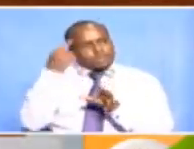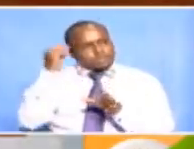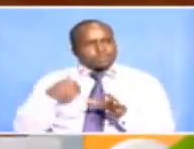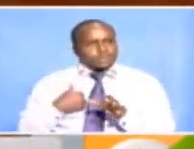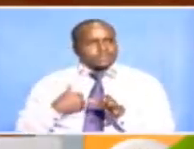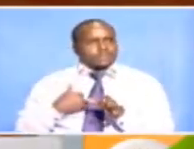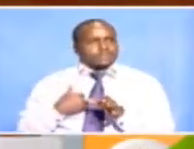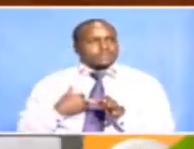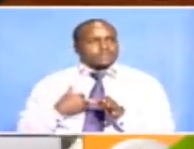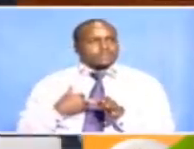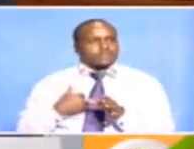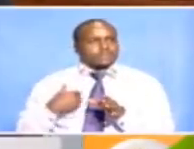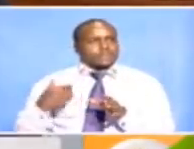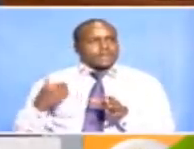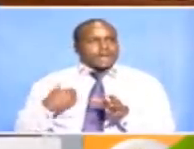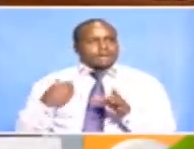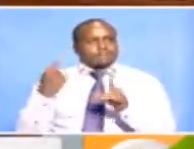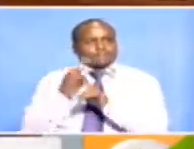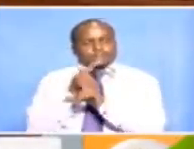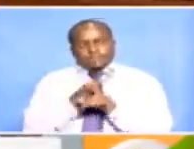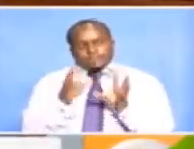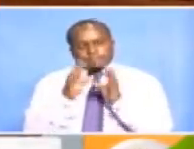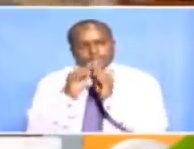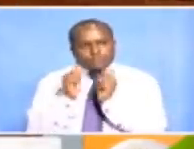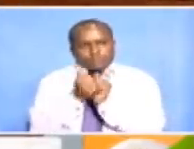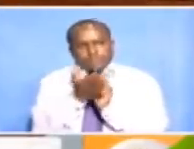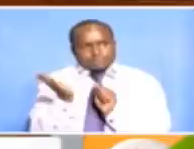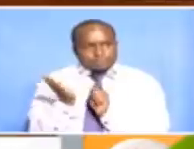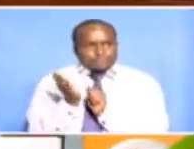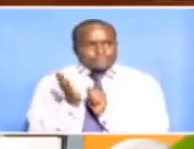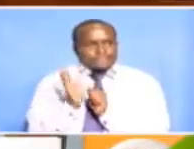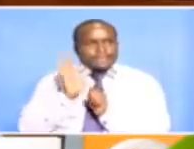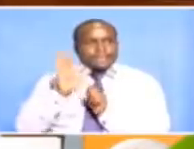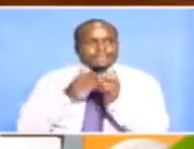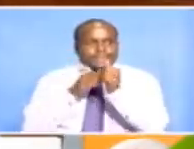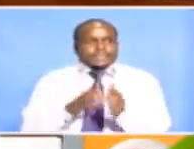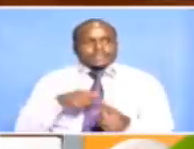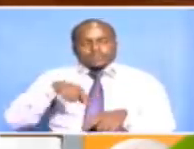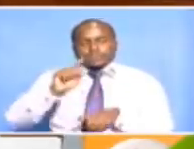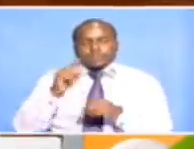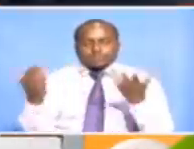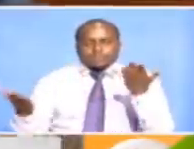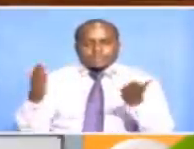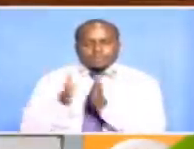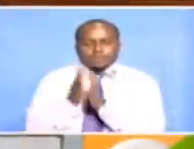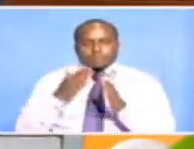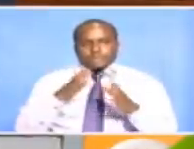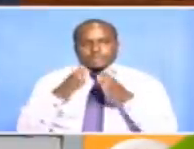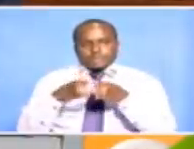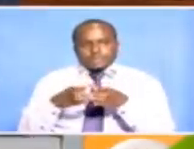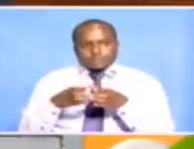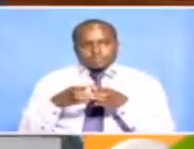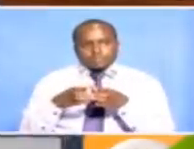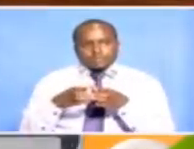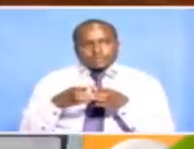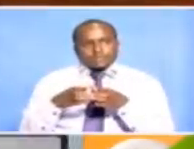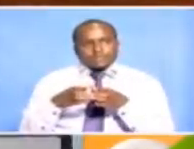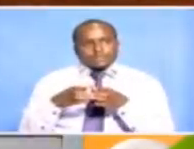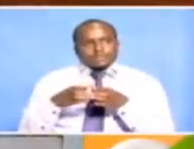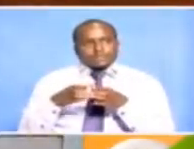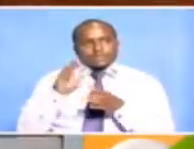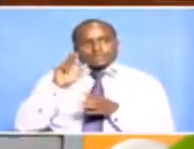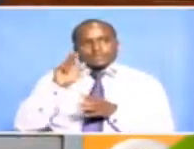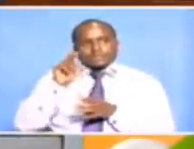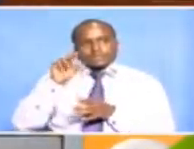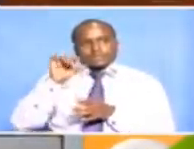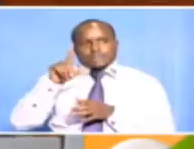having several meetings with them. Their leaders went to benchmark with my team in Kigali. Mimi nataka bada bada kuambia